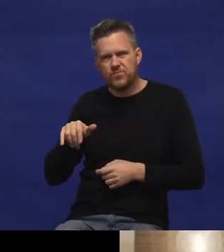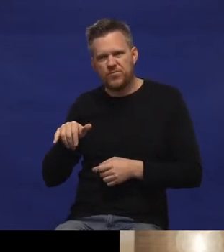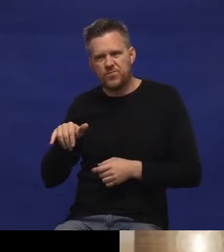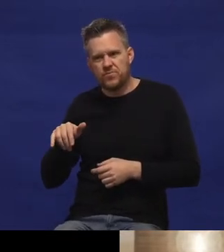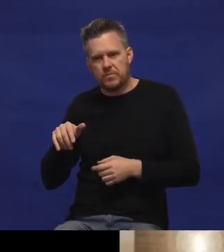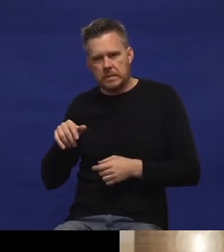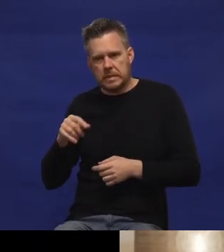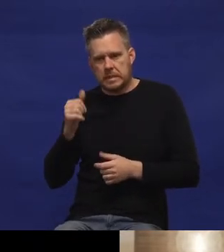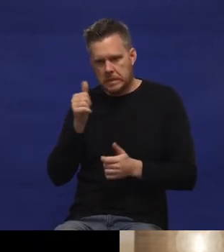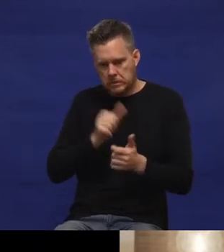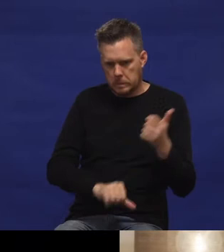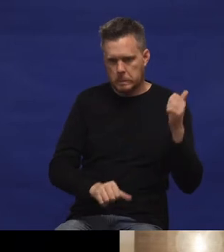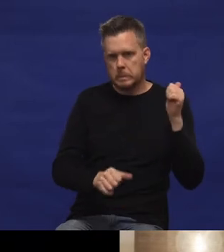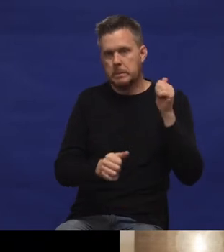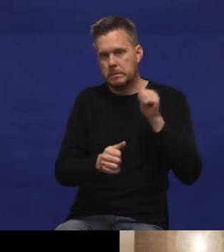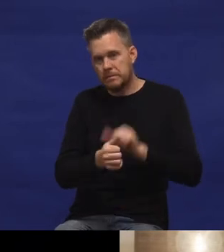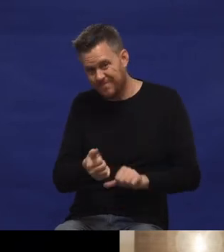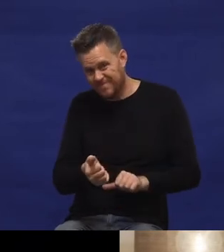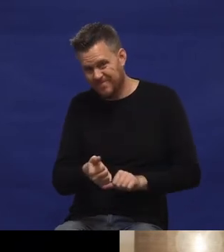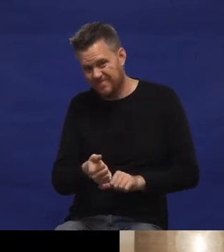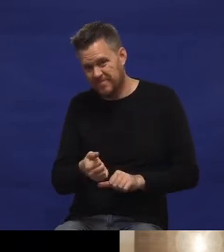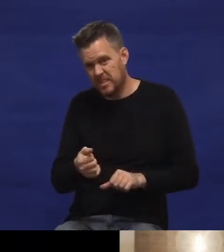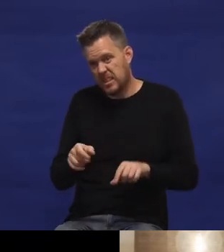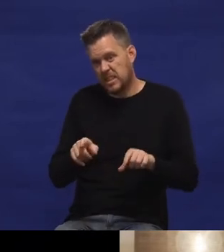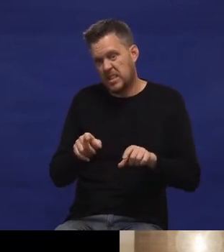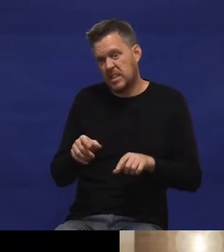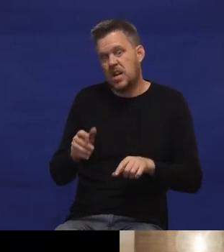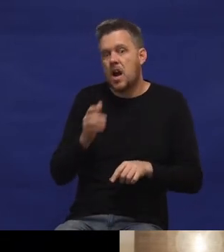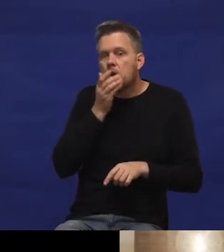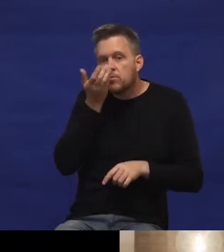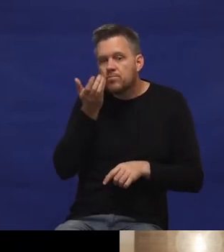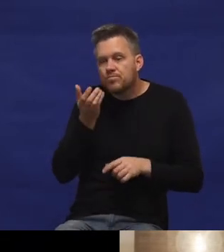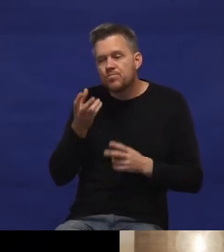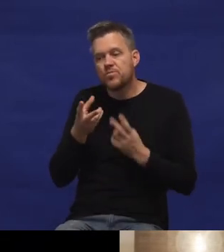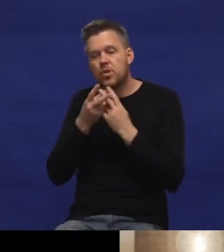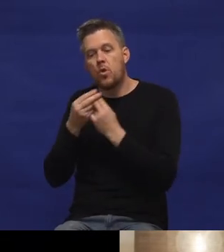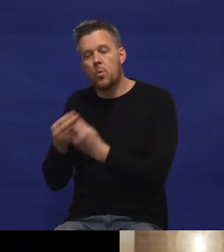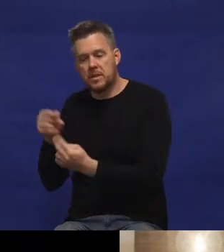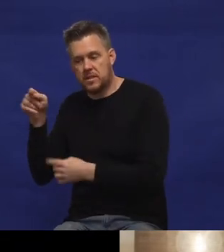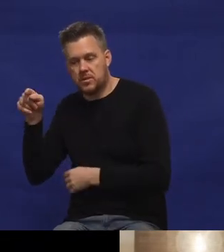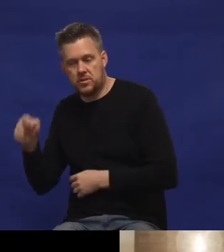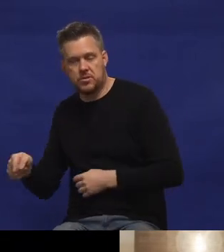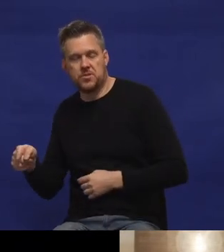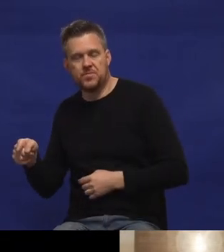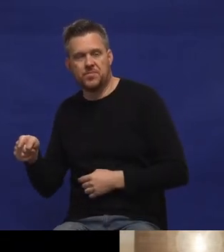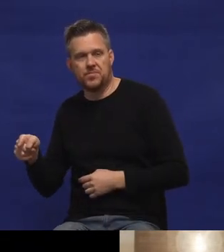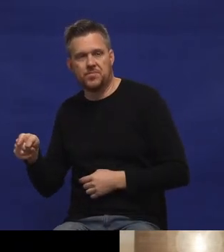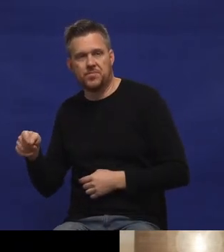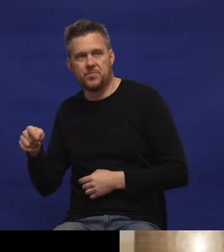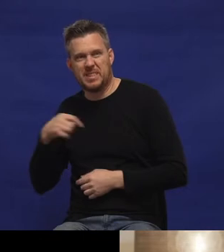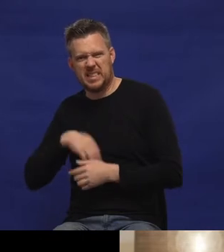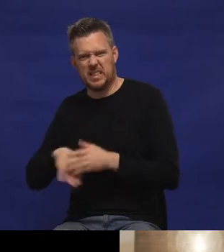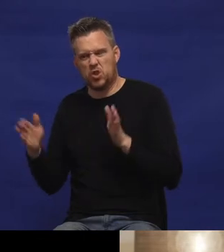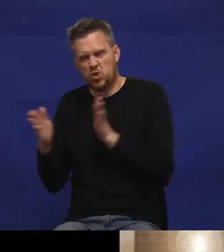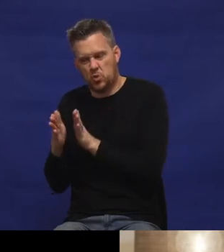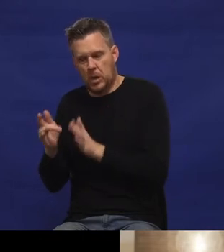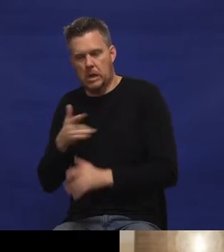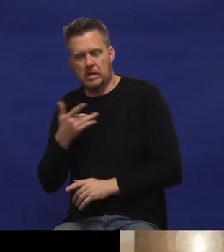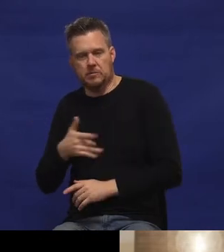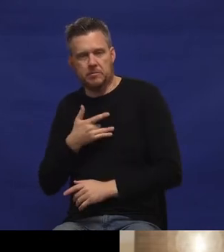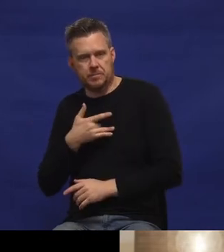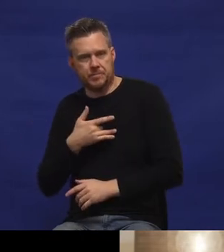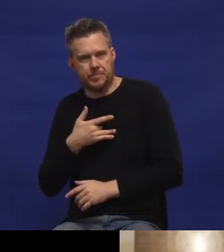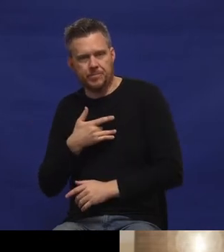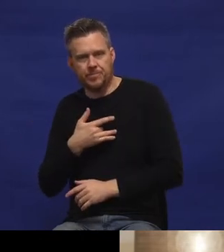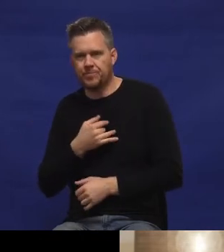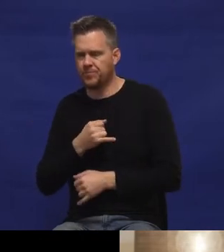in essence, kill himself and join Eve in her mortality.